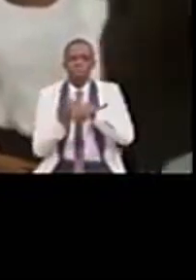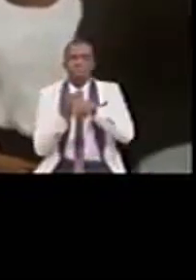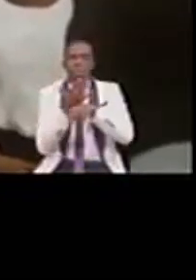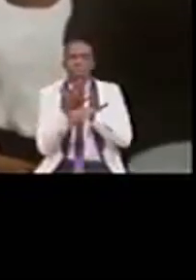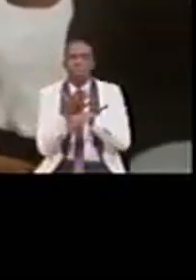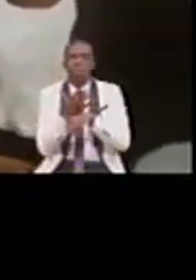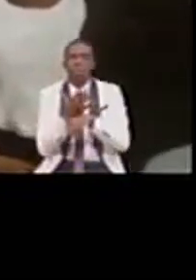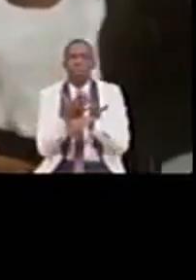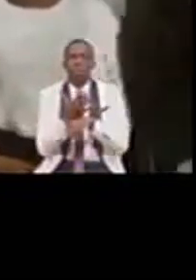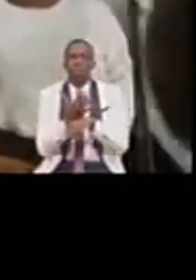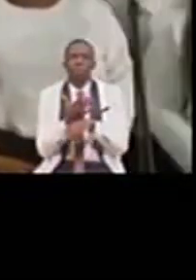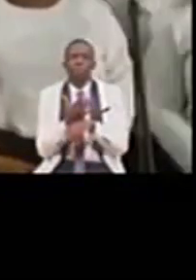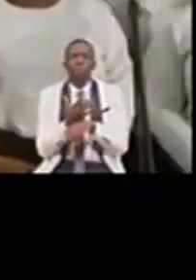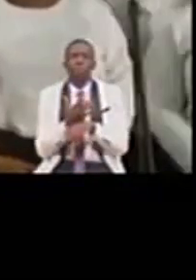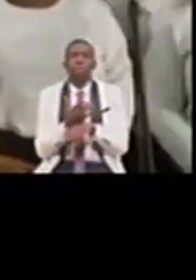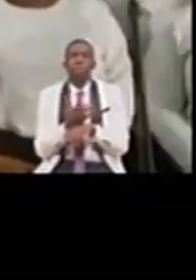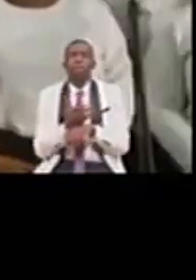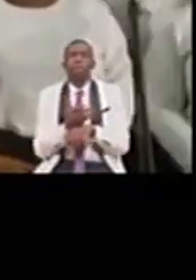With Jesus,